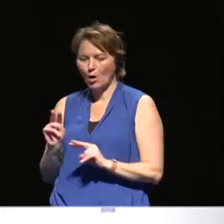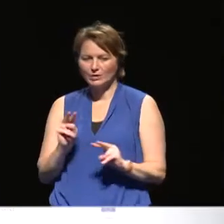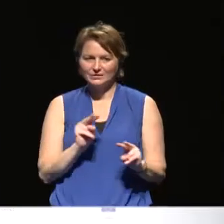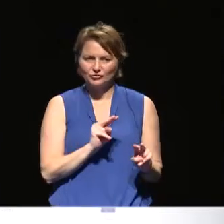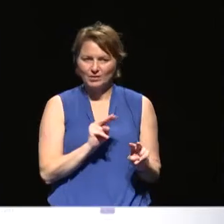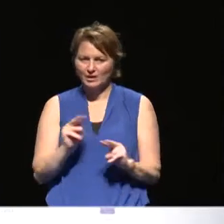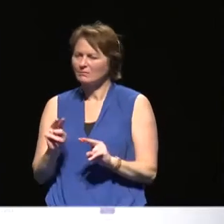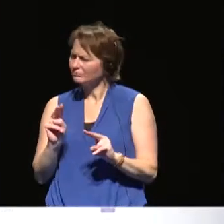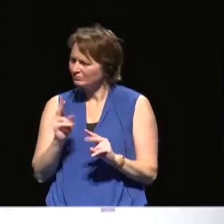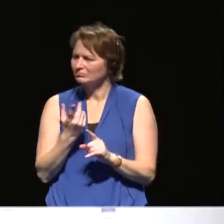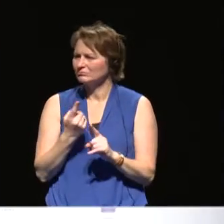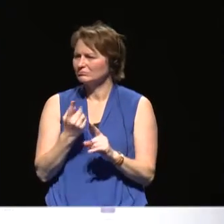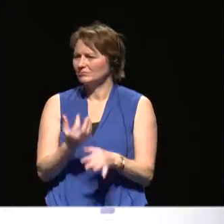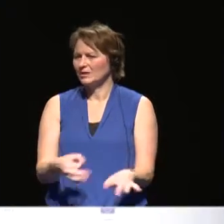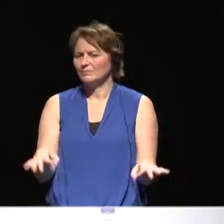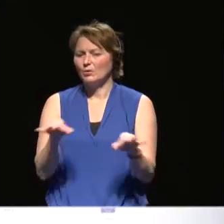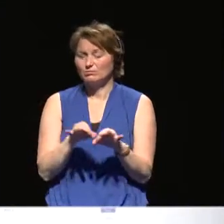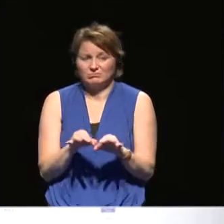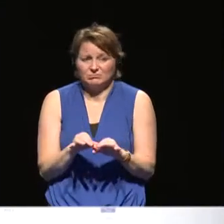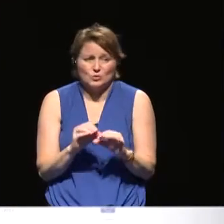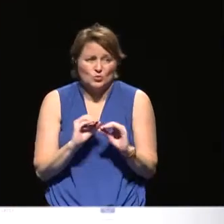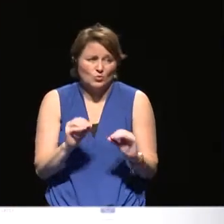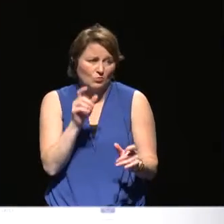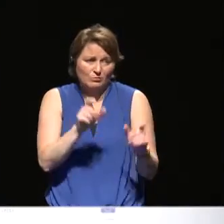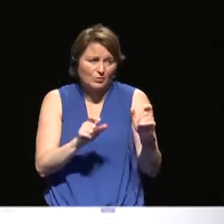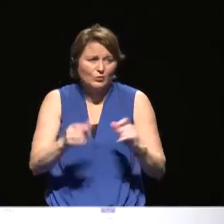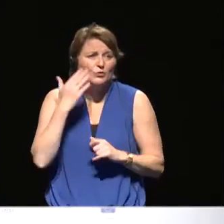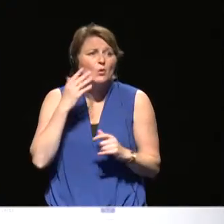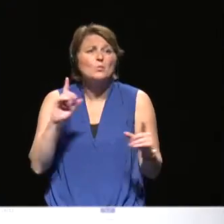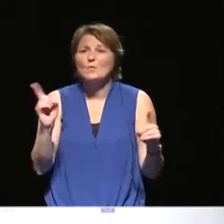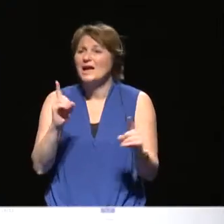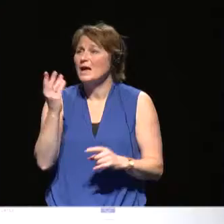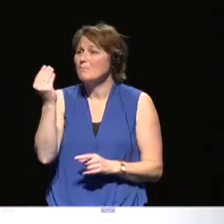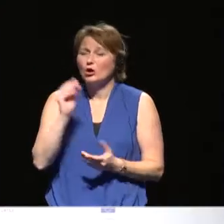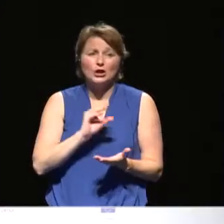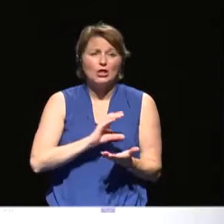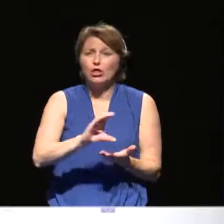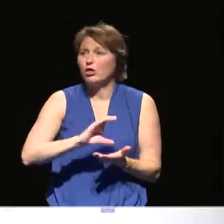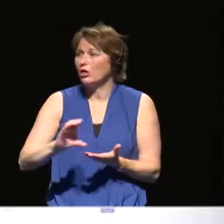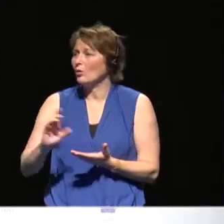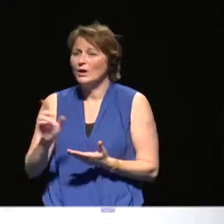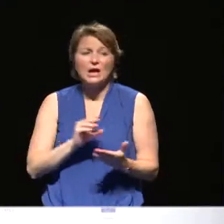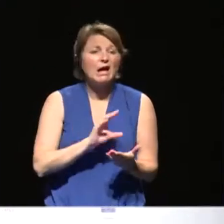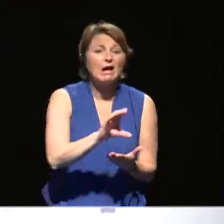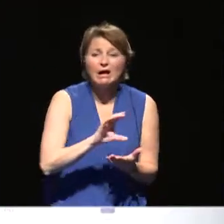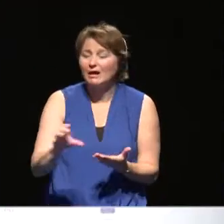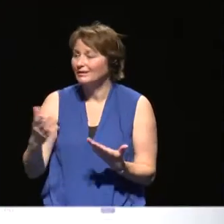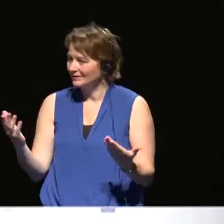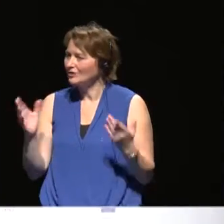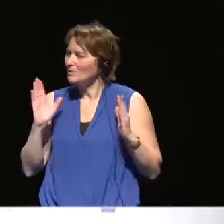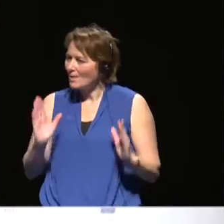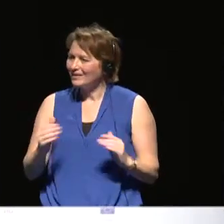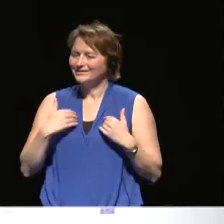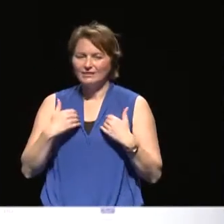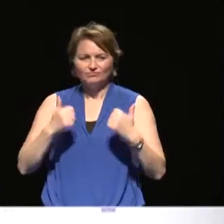policies. Because nobody will know otherwise how all the money is being spent properly. Without good governance and